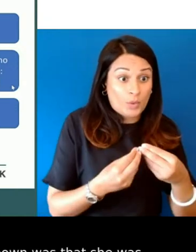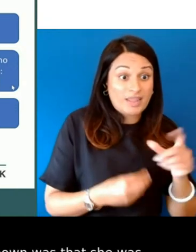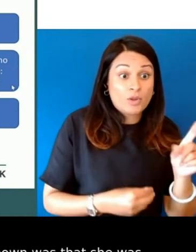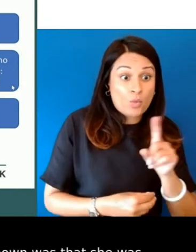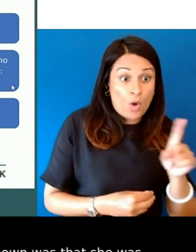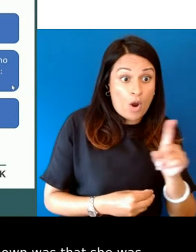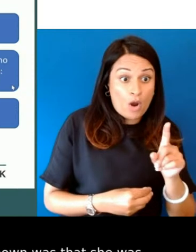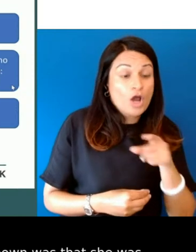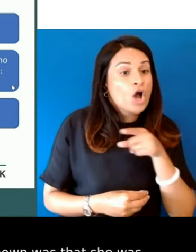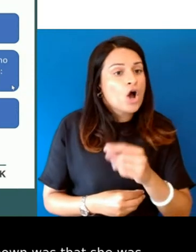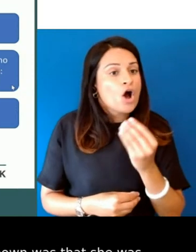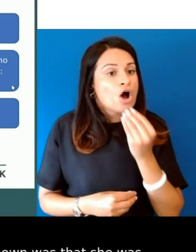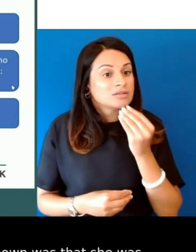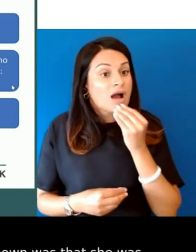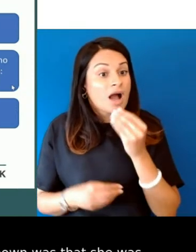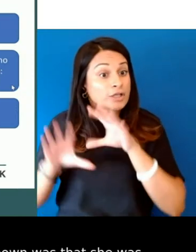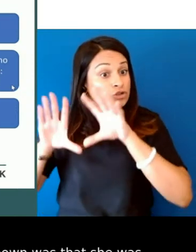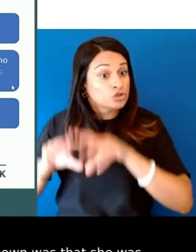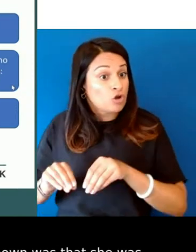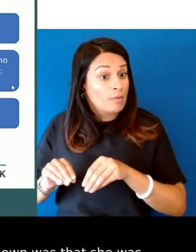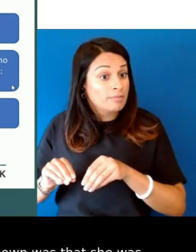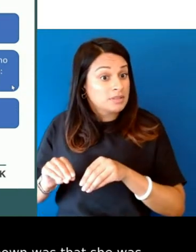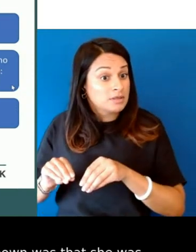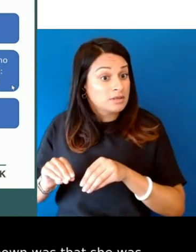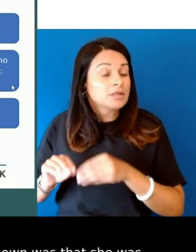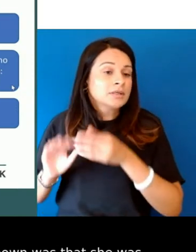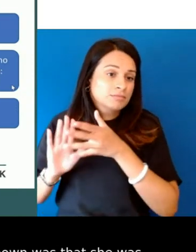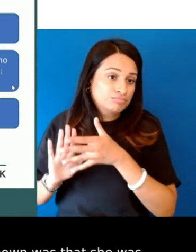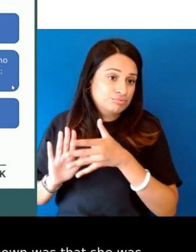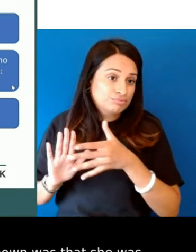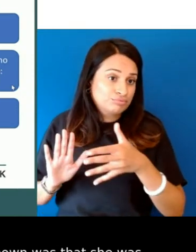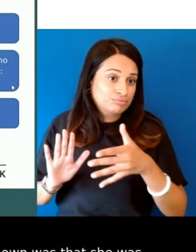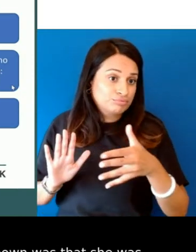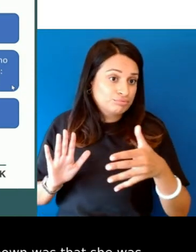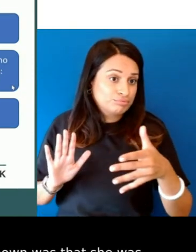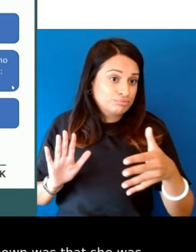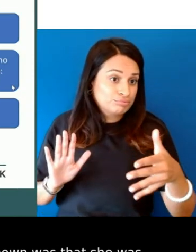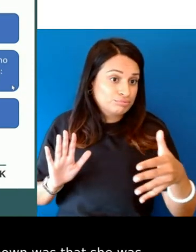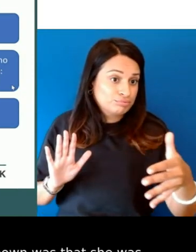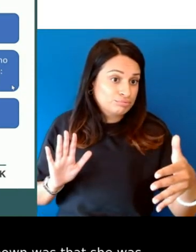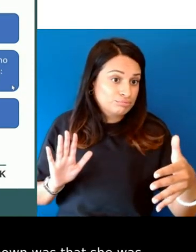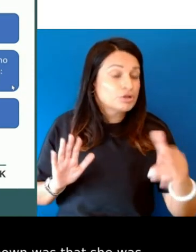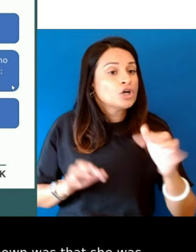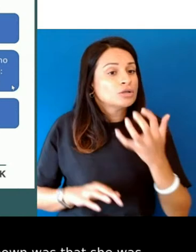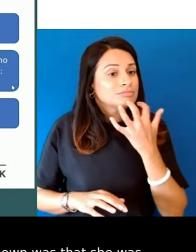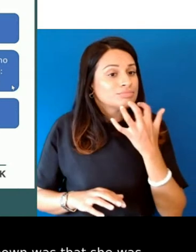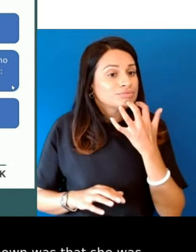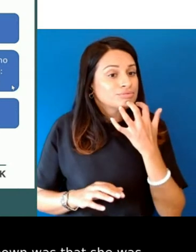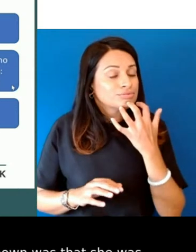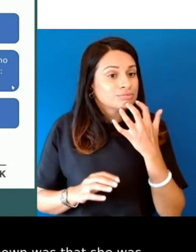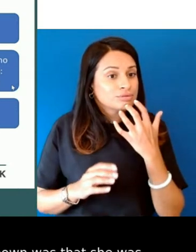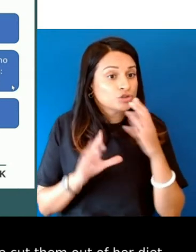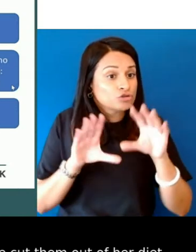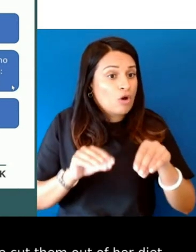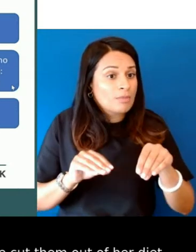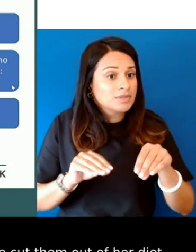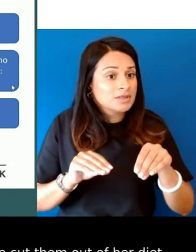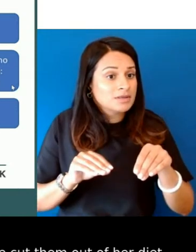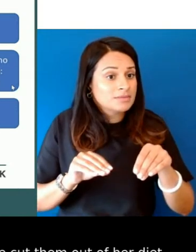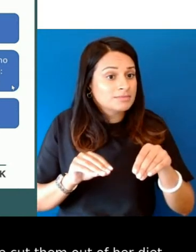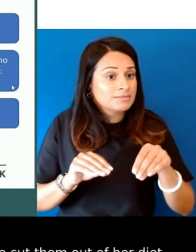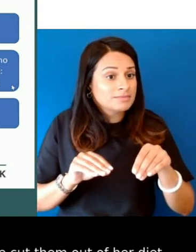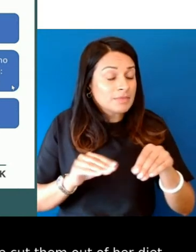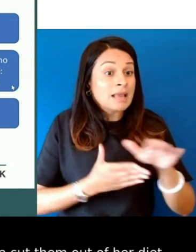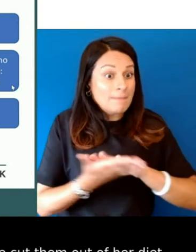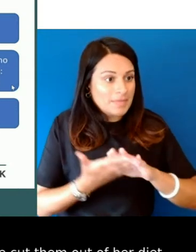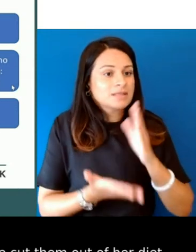diet for quite a long time because it took a while to see me she could well have lost her tolerance as i've demonstrated with that case and allergy could